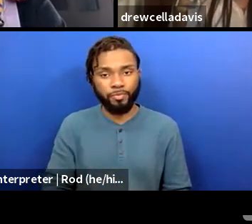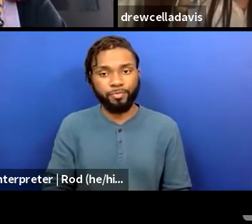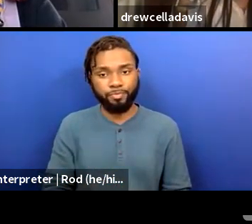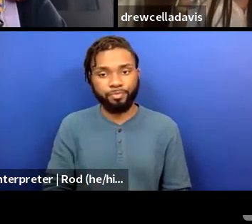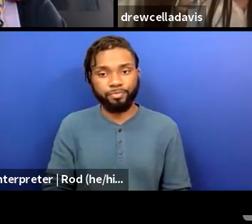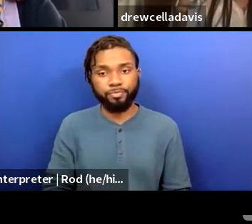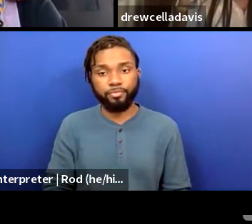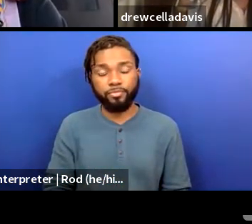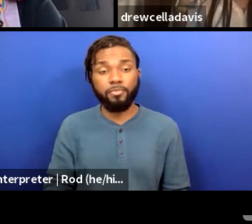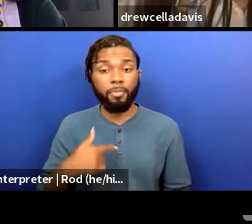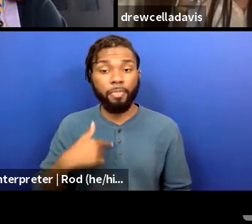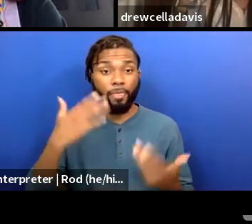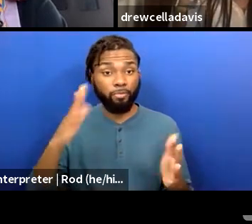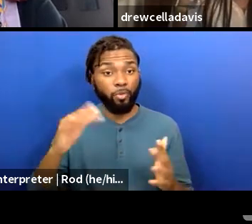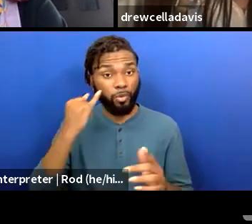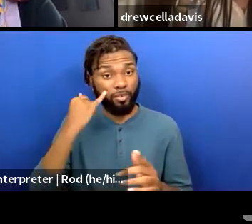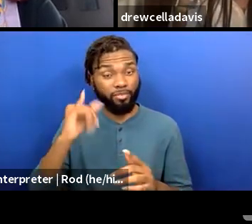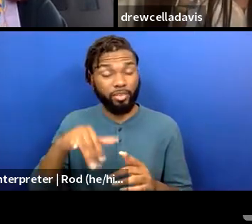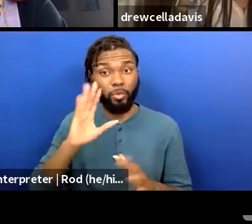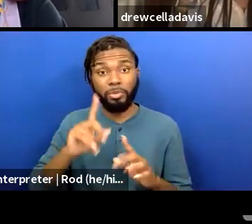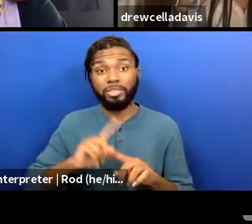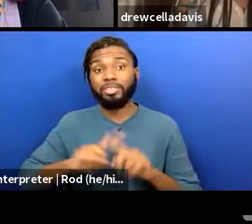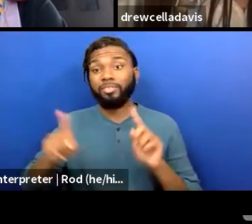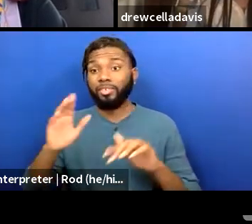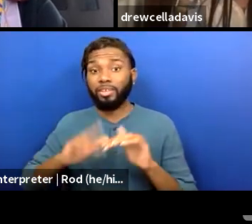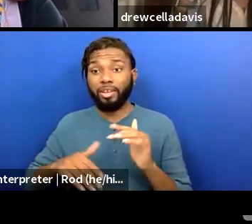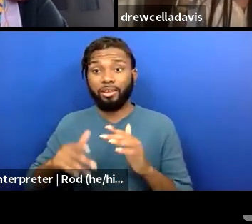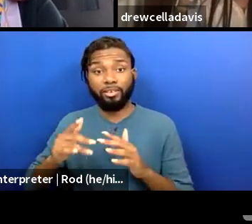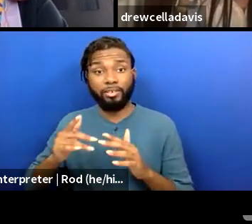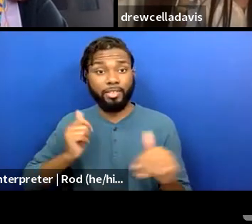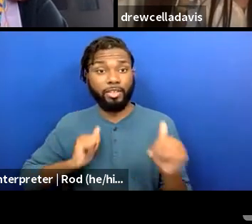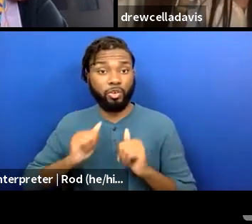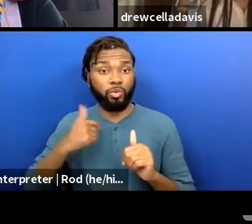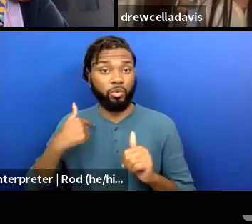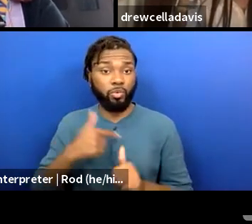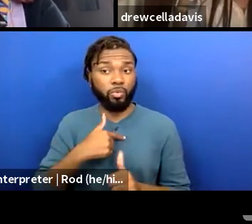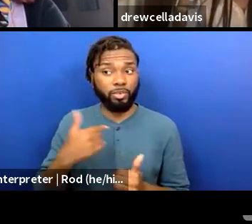I don't know that it'll be vastly different than the theater we had before.